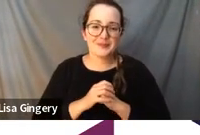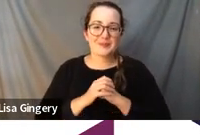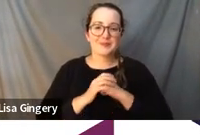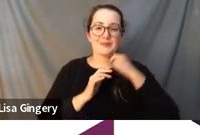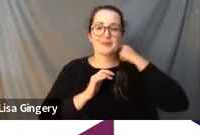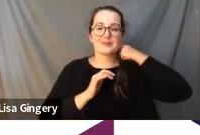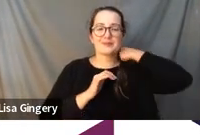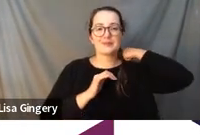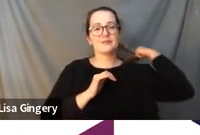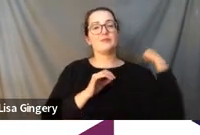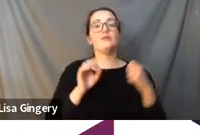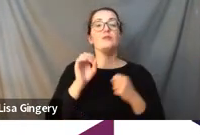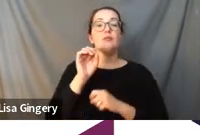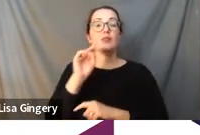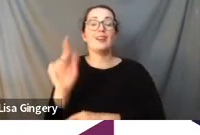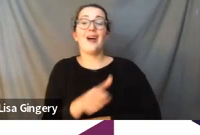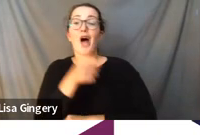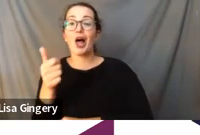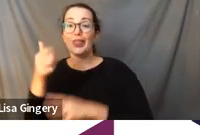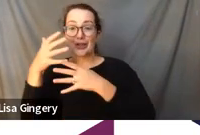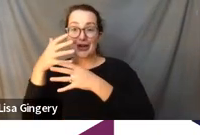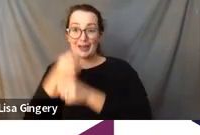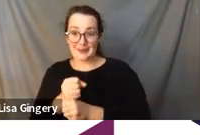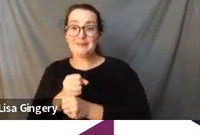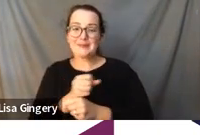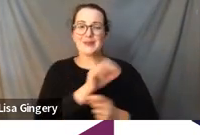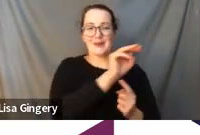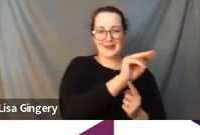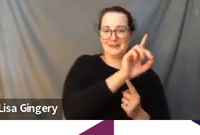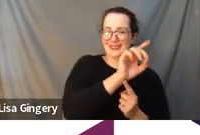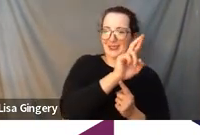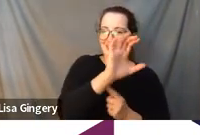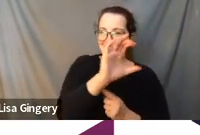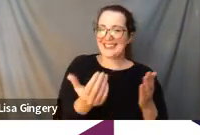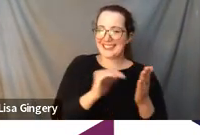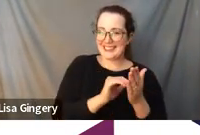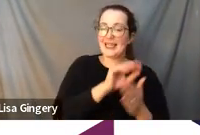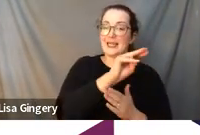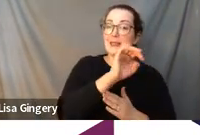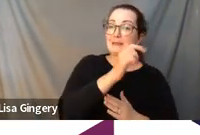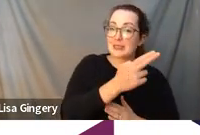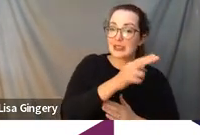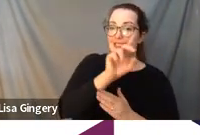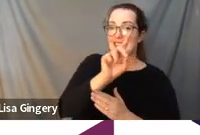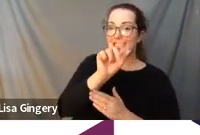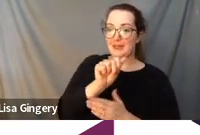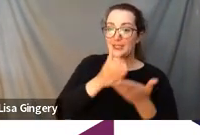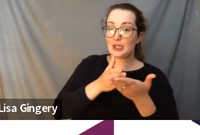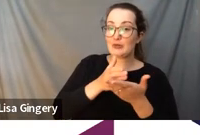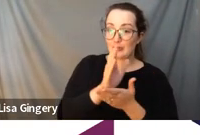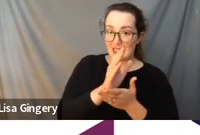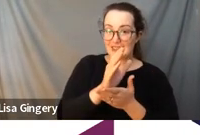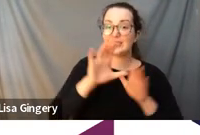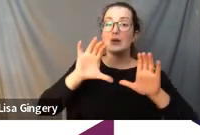So another acronym. So MDRC, again, Michigan Disability Rights Coalition. Our mission is that we